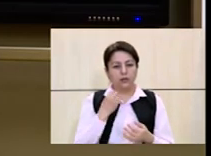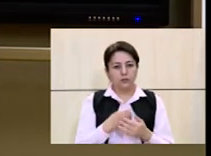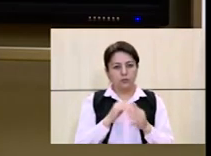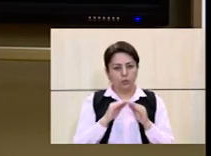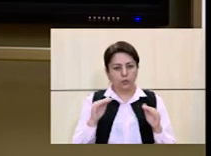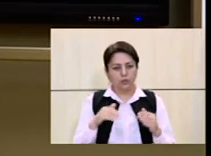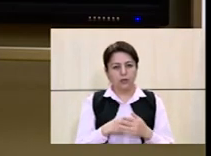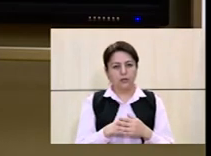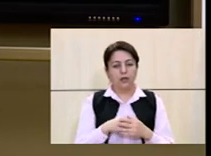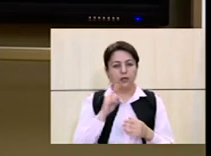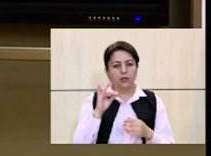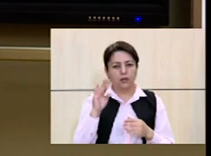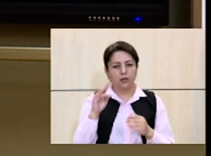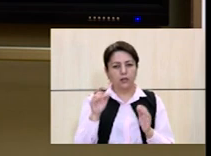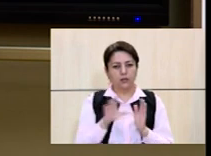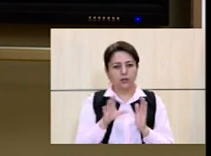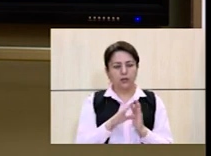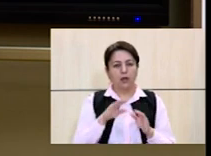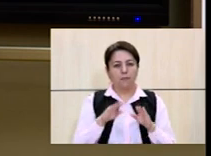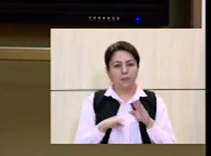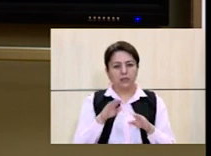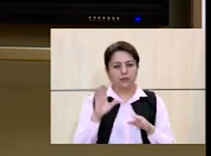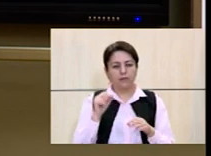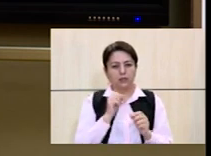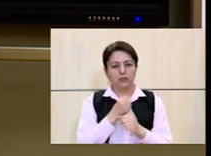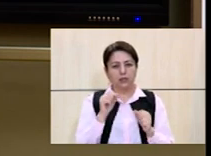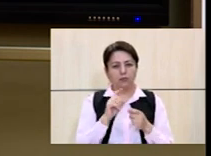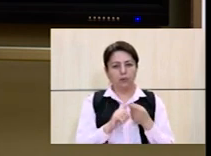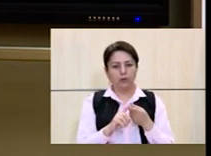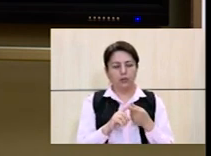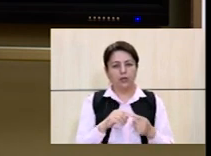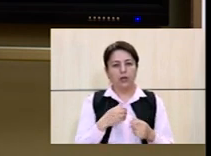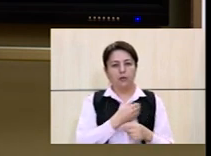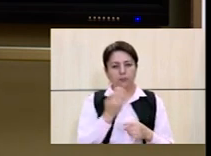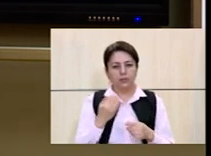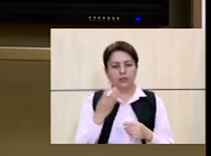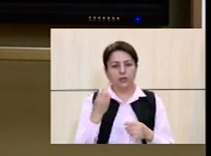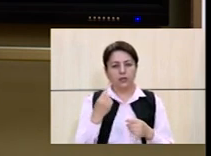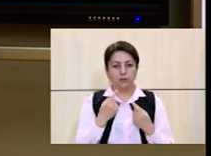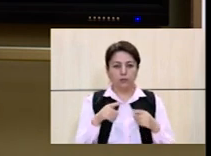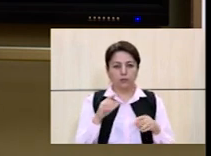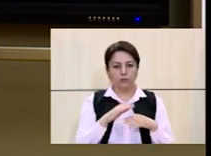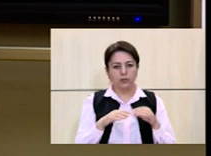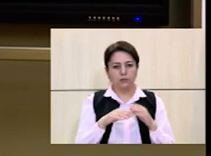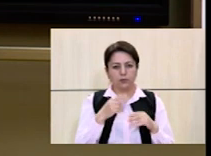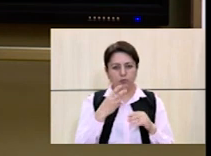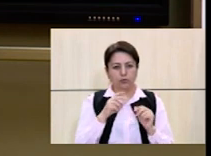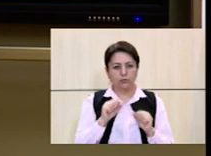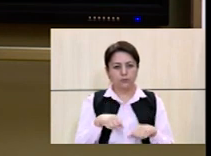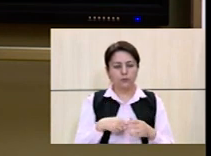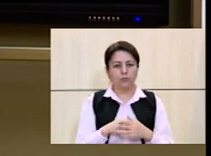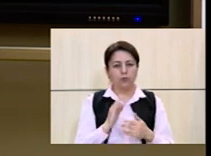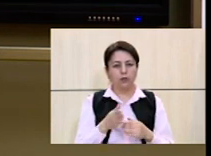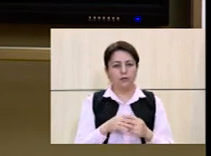Aziz o'quvchilar, kinetik energiyaning massa va tezlikka bog'liqligini biz yana quyidagi tajriba yordamida aniqlasak ham